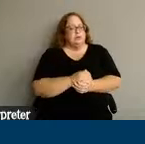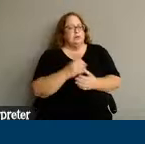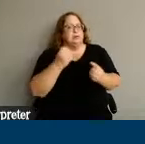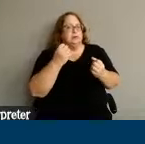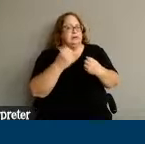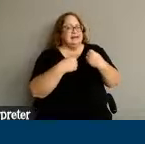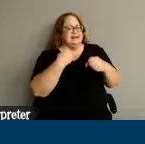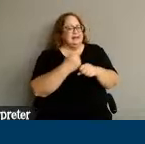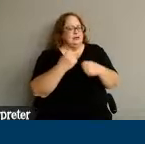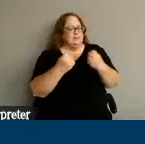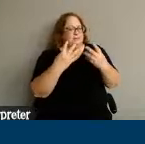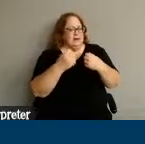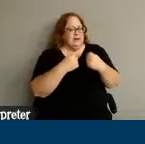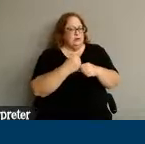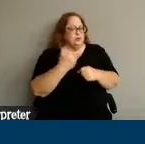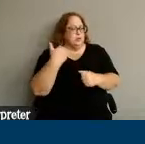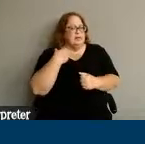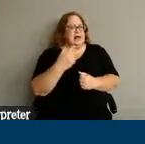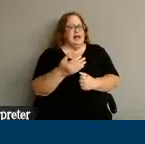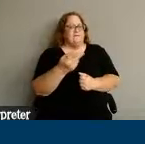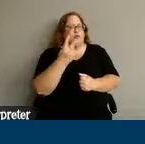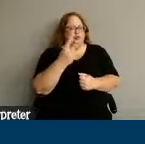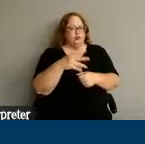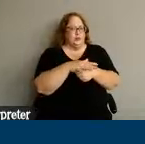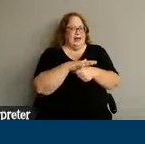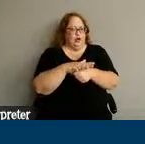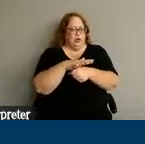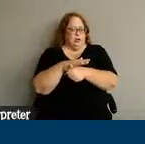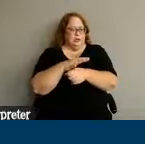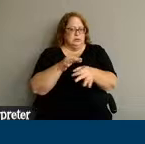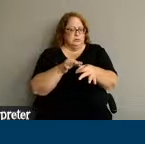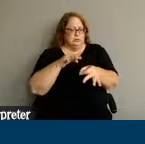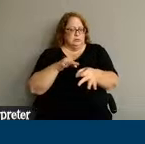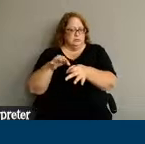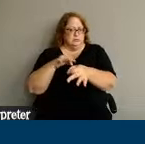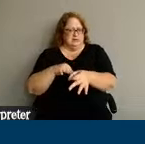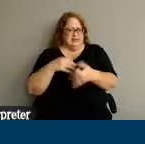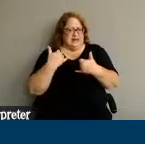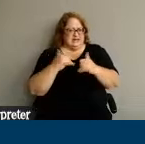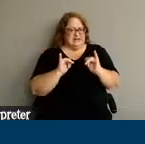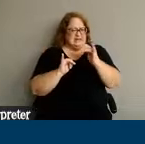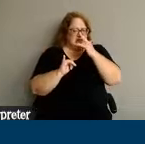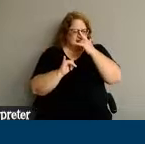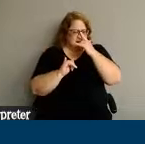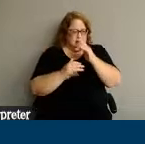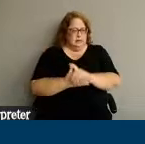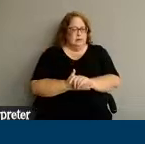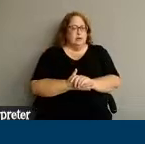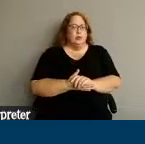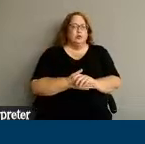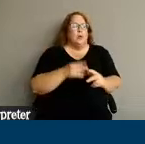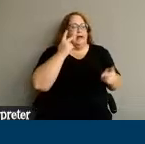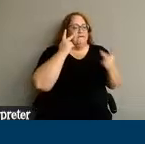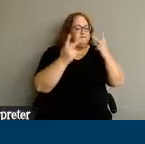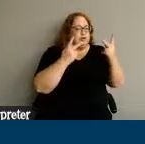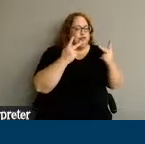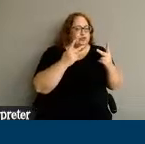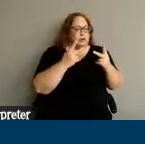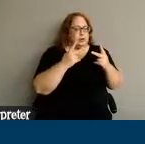Years ago, it was that kids had to have 2 areas of concern. That was the case. So let's take vision to the